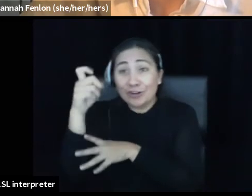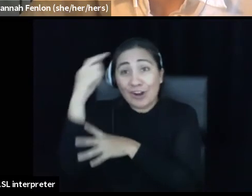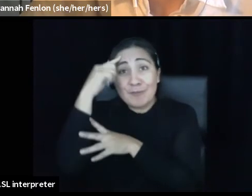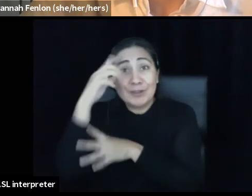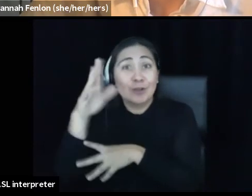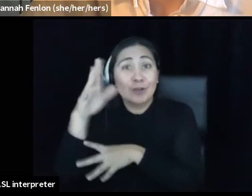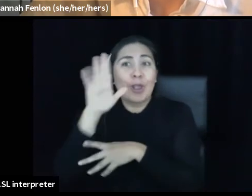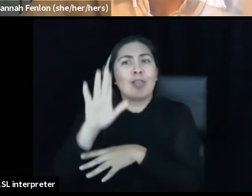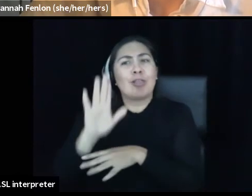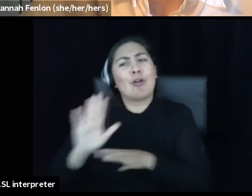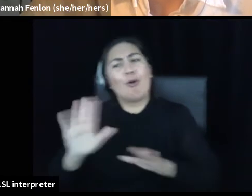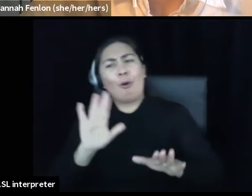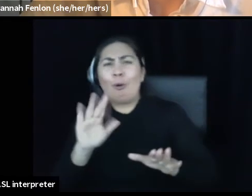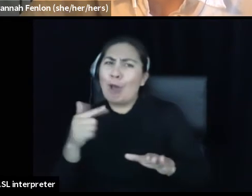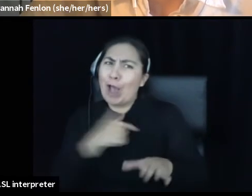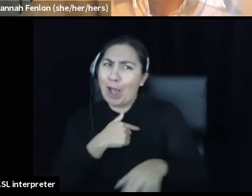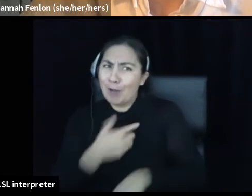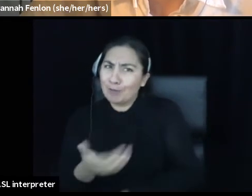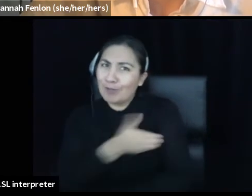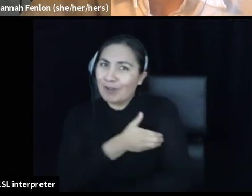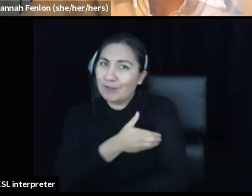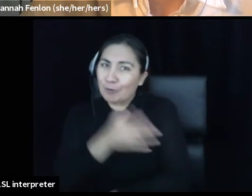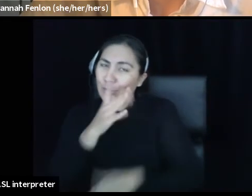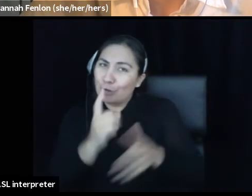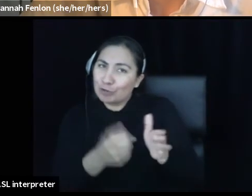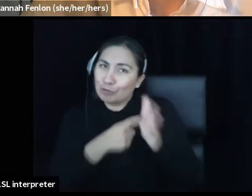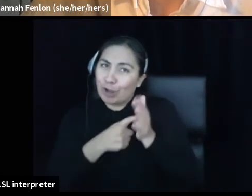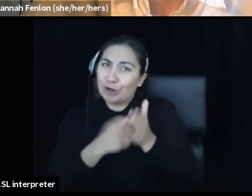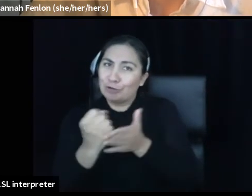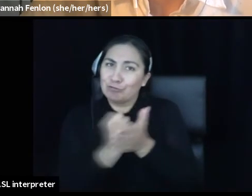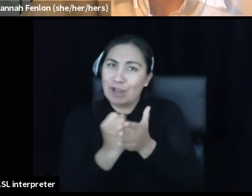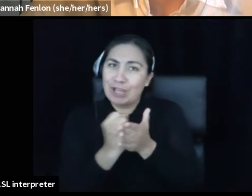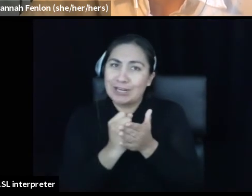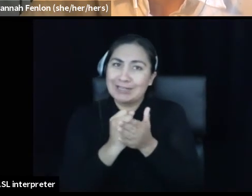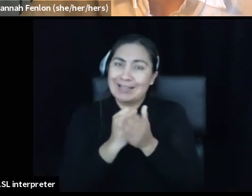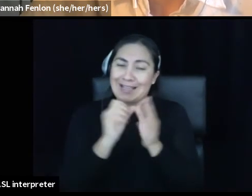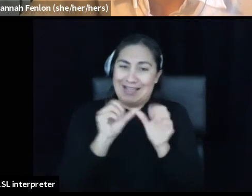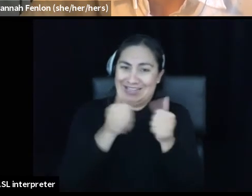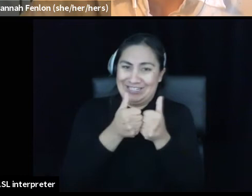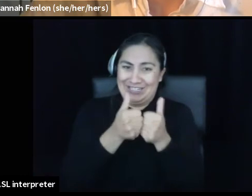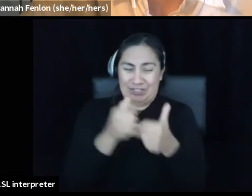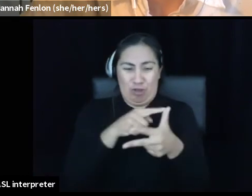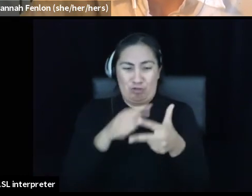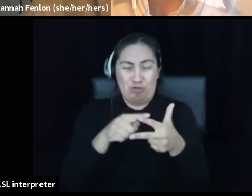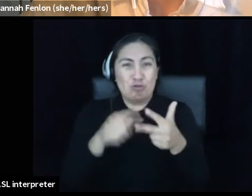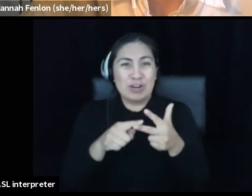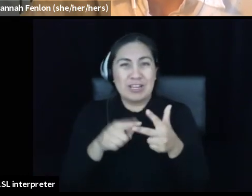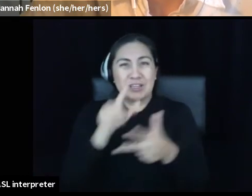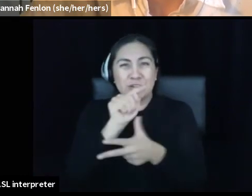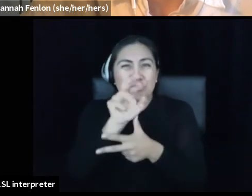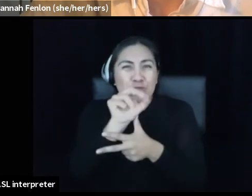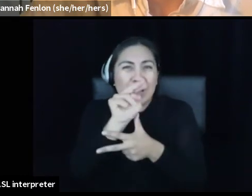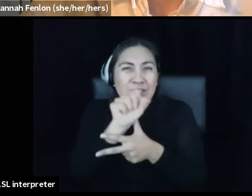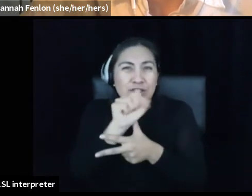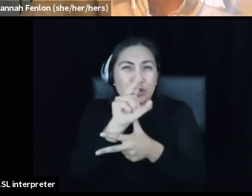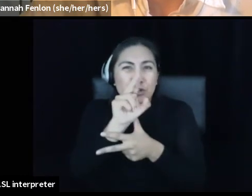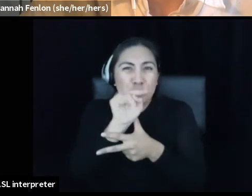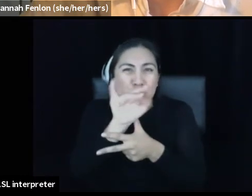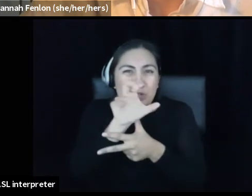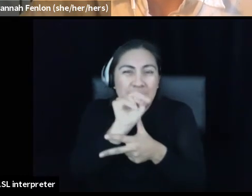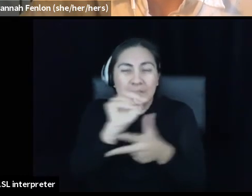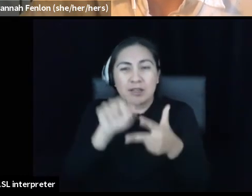require the credit agencies, the three credit agencies, TransUnion, Equifax,